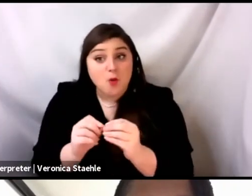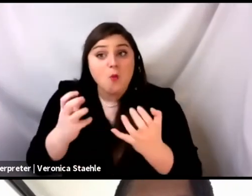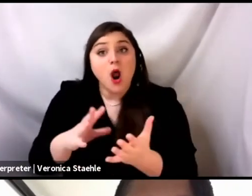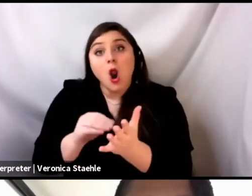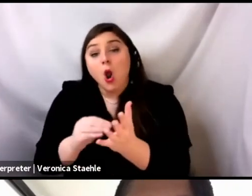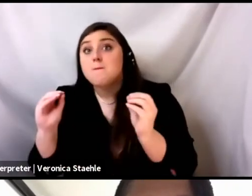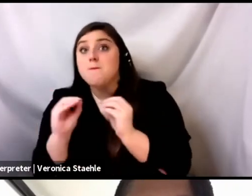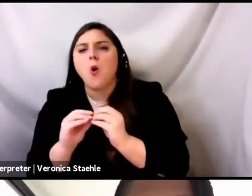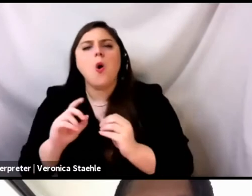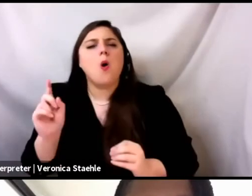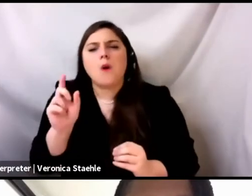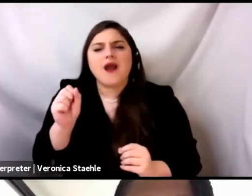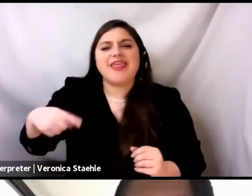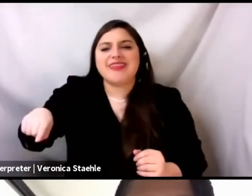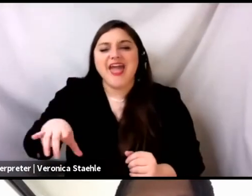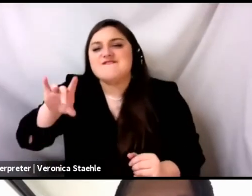want to,